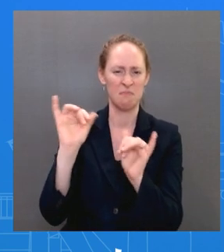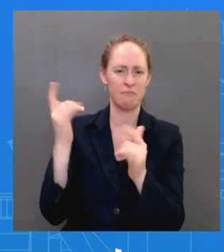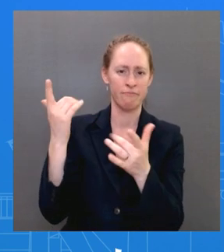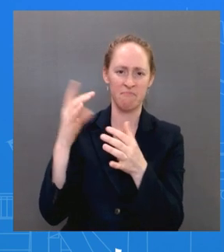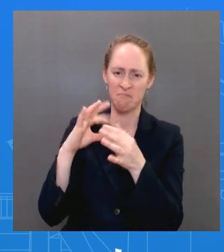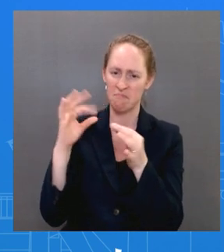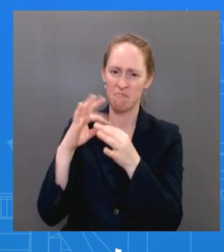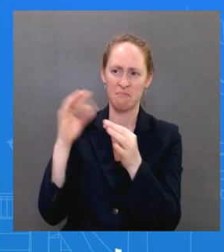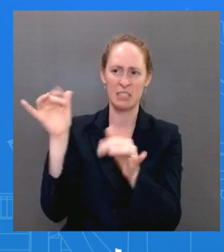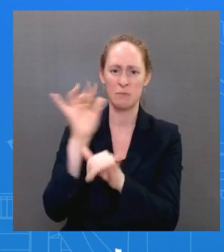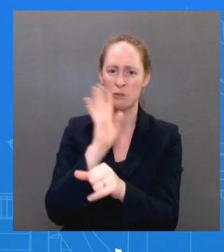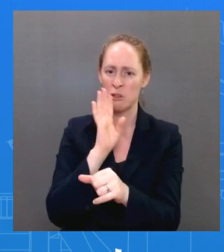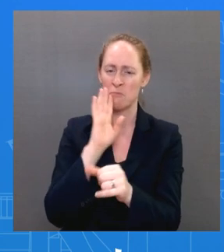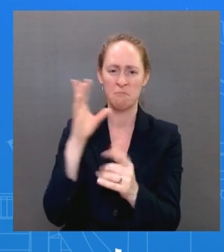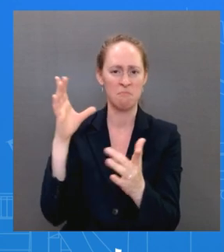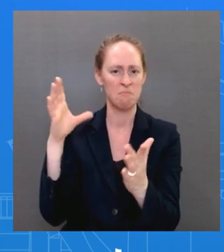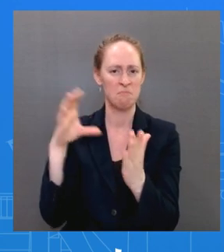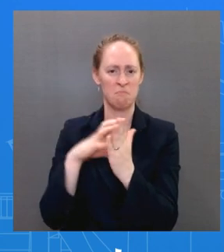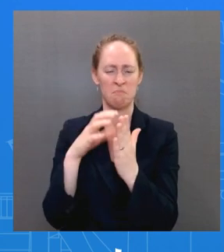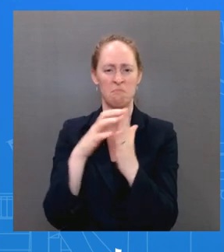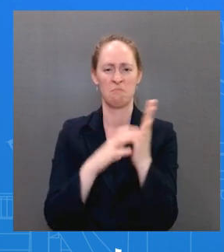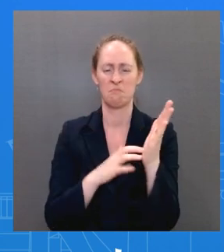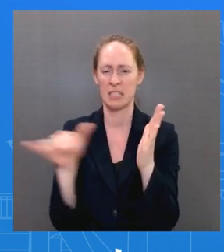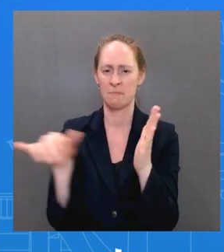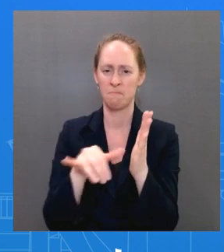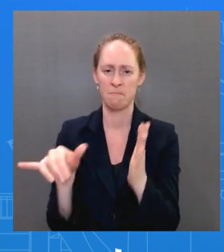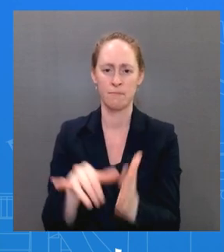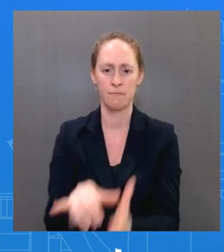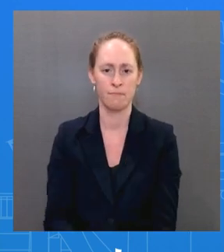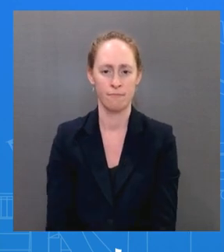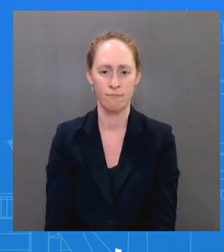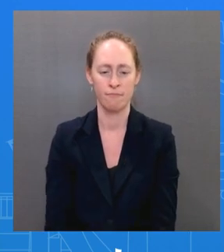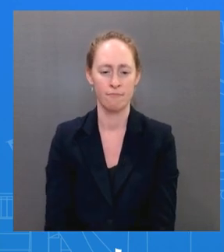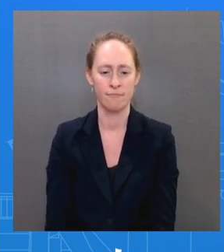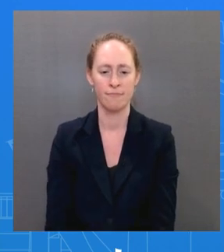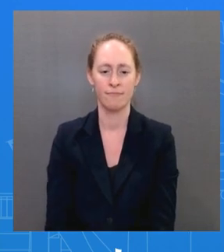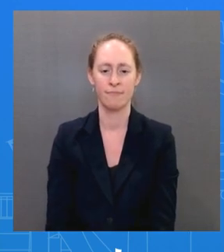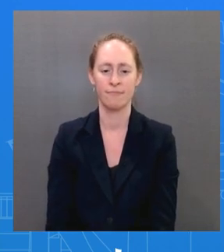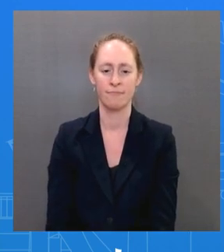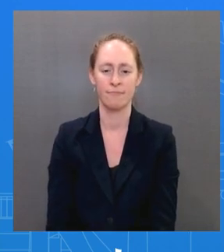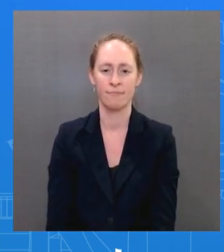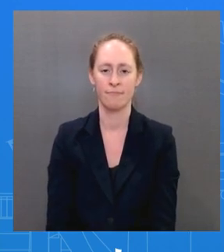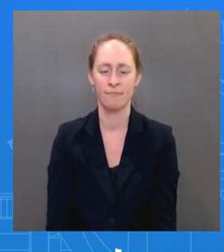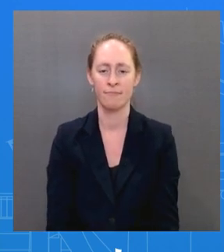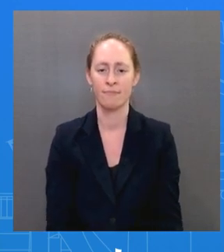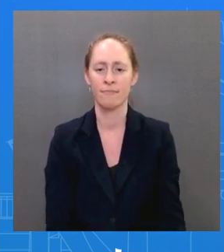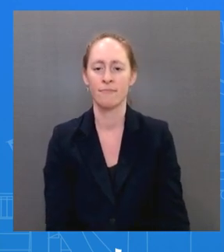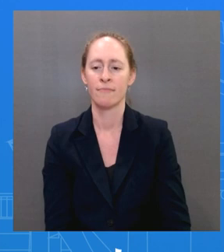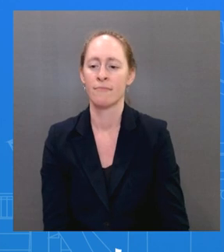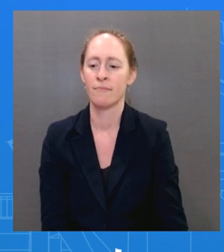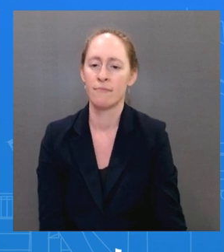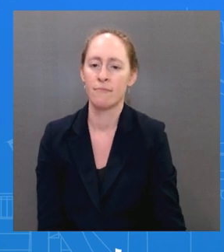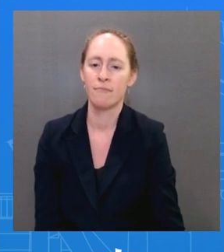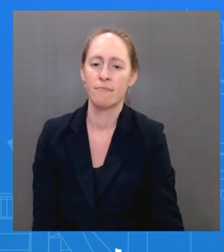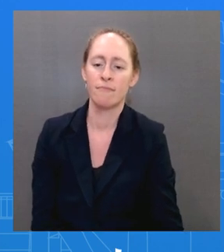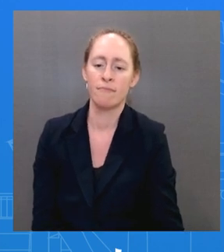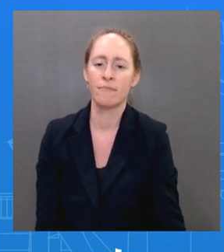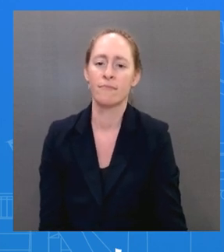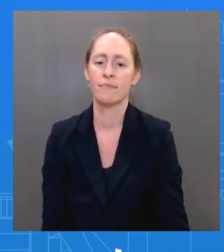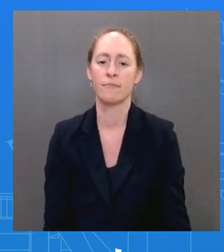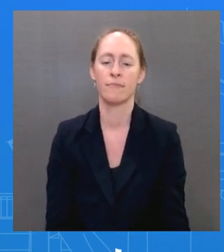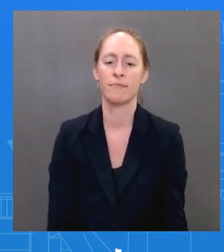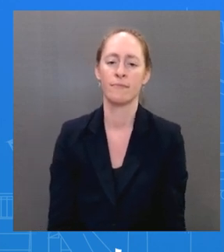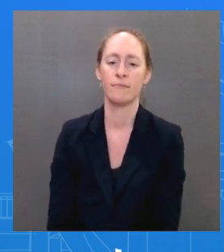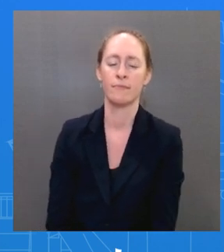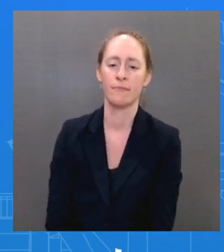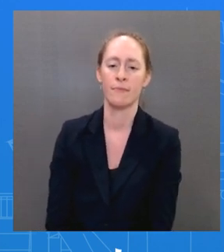And that's how I understand the symptom progression. Karine, two of the events that the president's had to pull down for now are political ones. There was the fundraiser